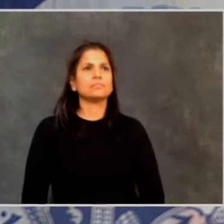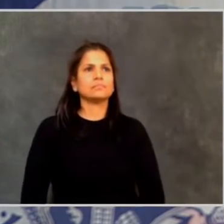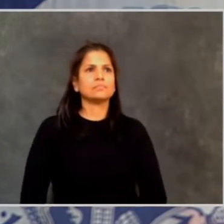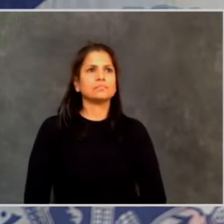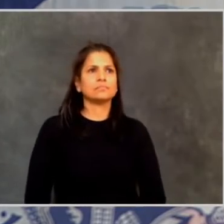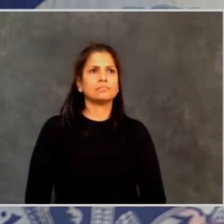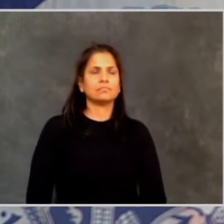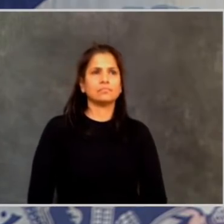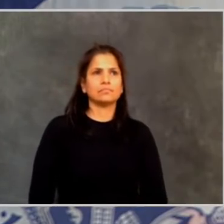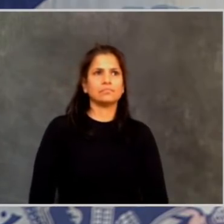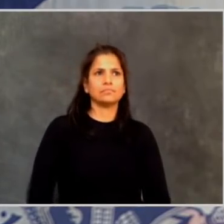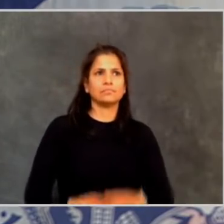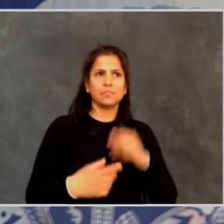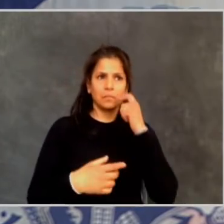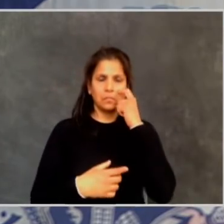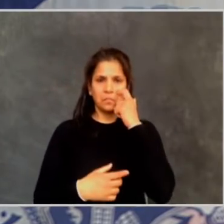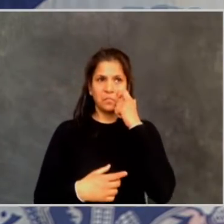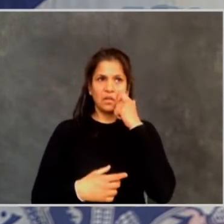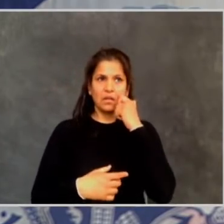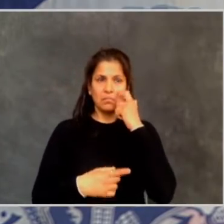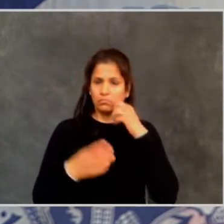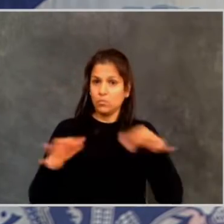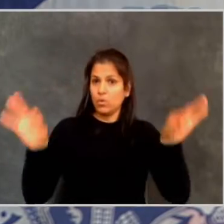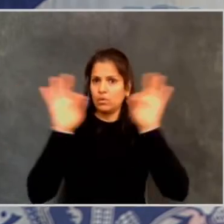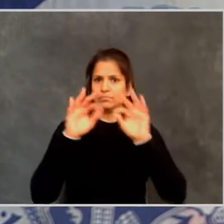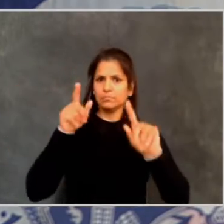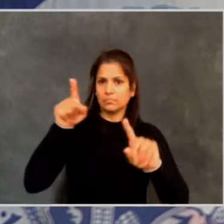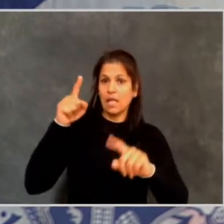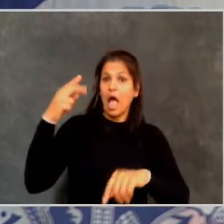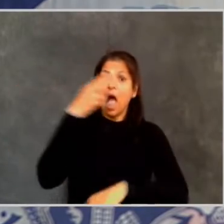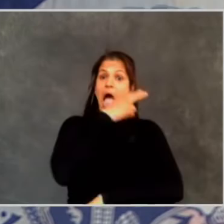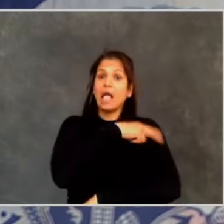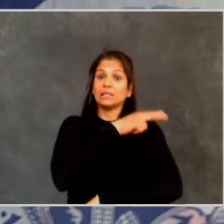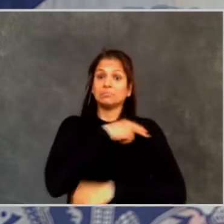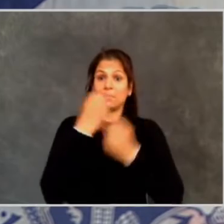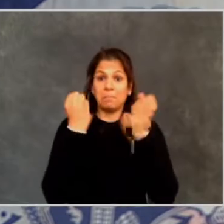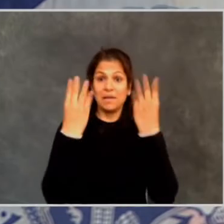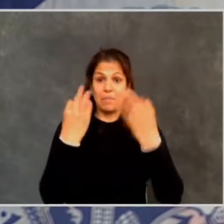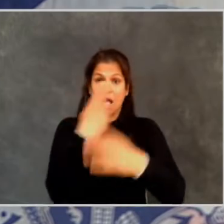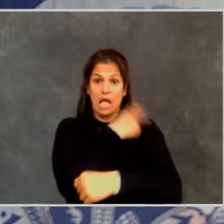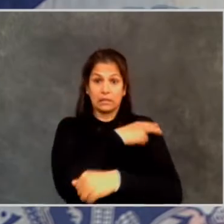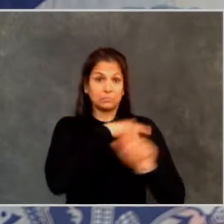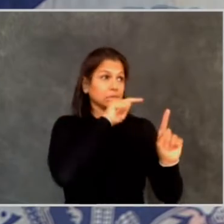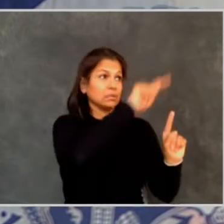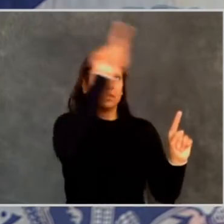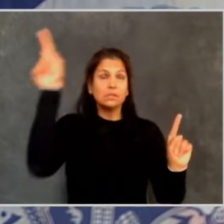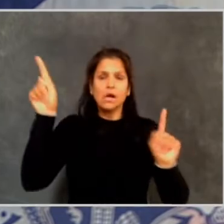warehouse and we act from there. So I think it's as straightforward as that.